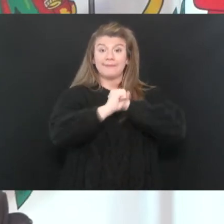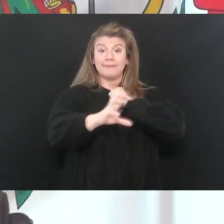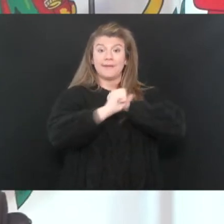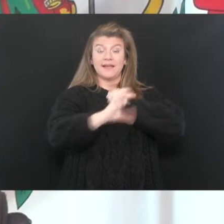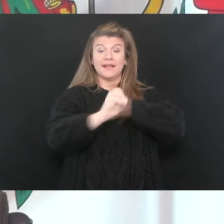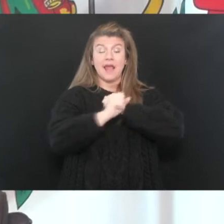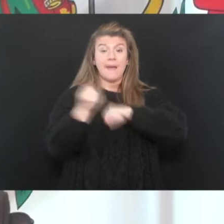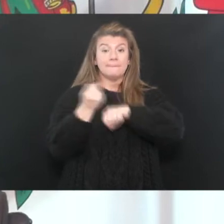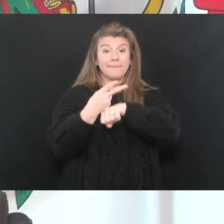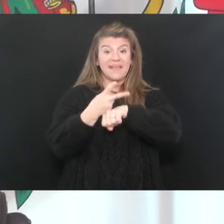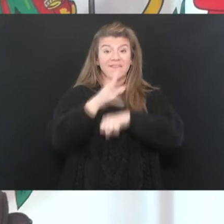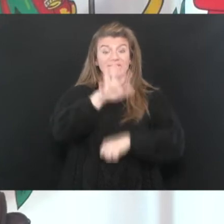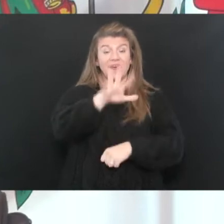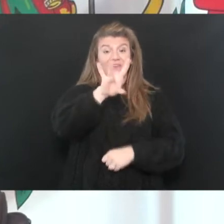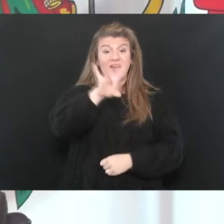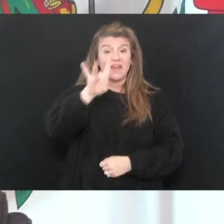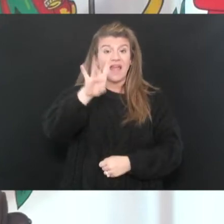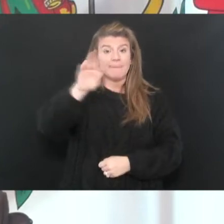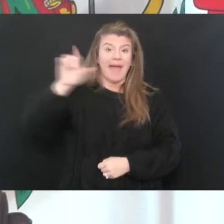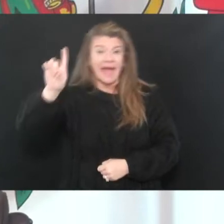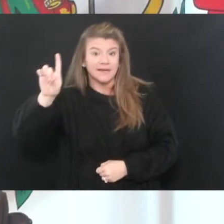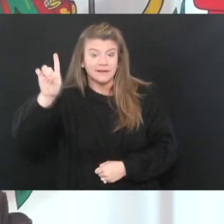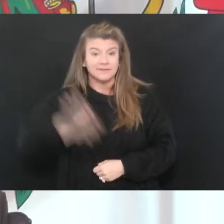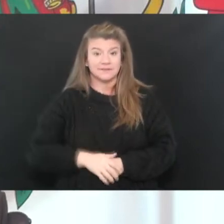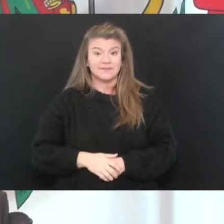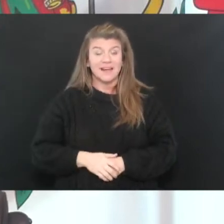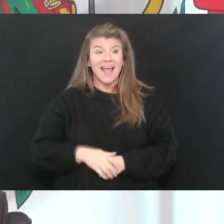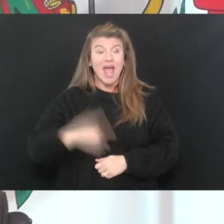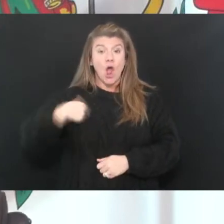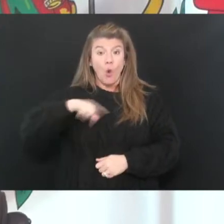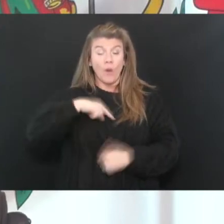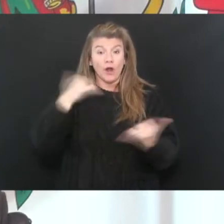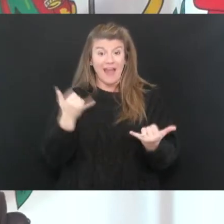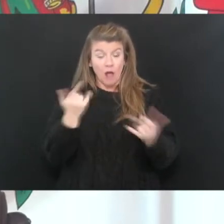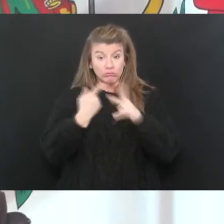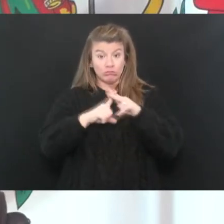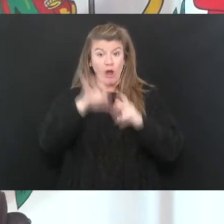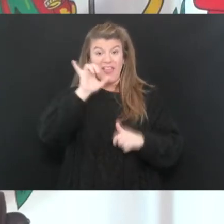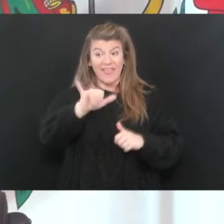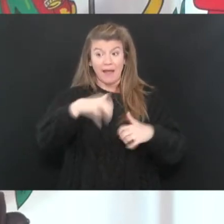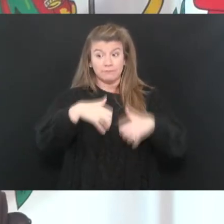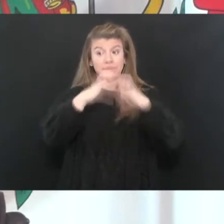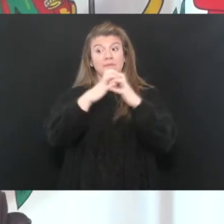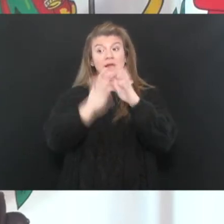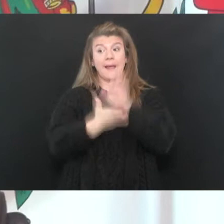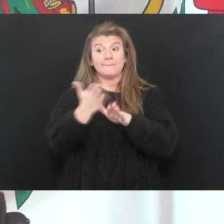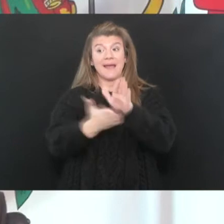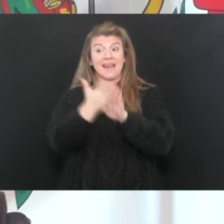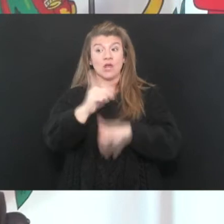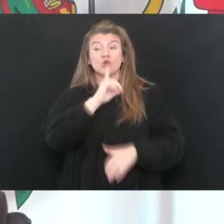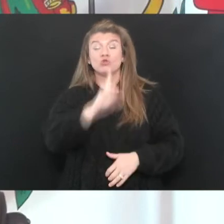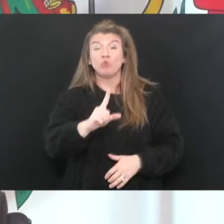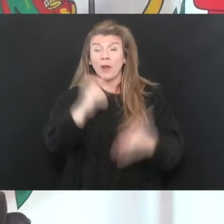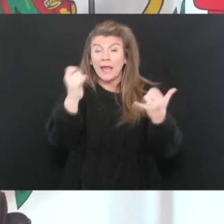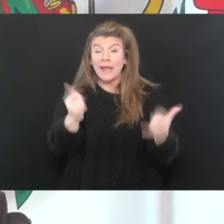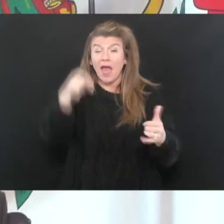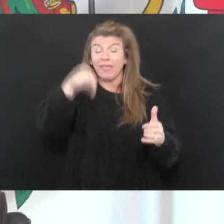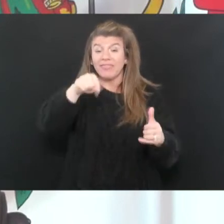Beat 588 Bad. And we're embarking on that campaign, and really and truly, this